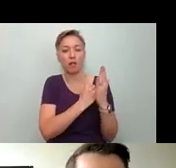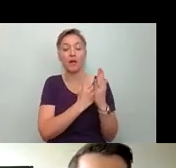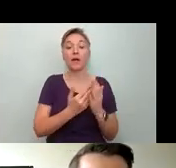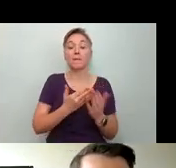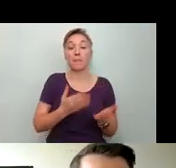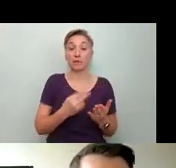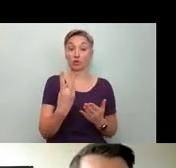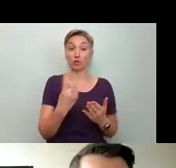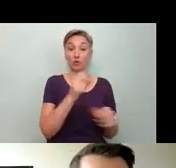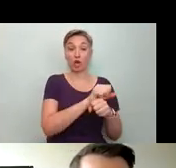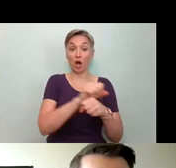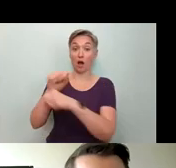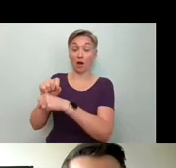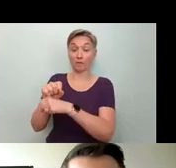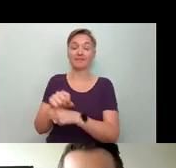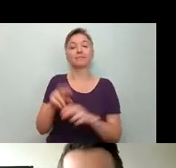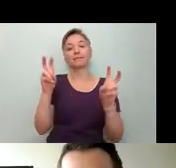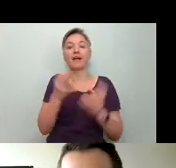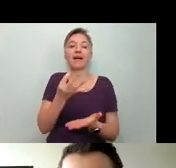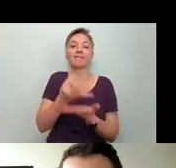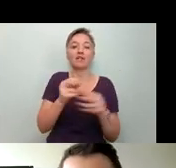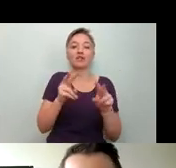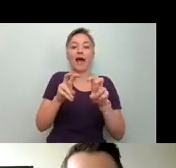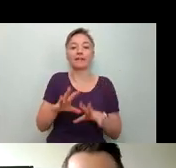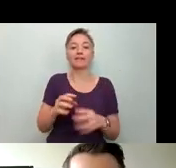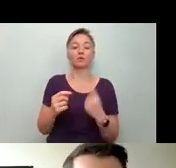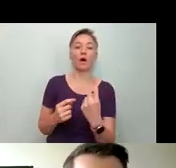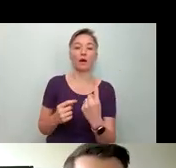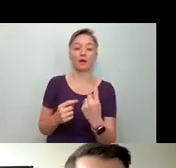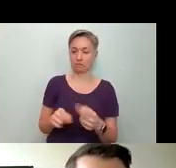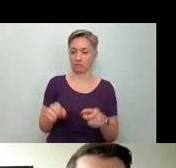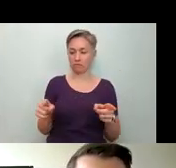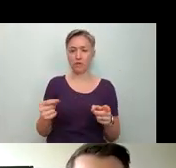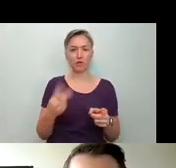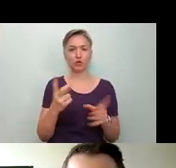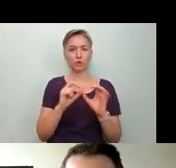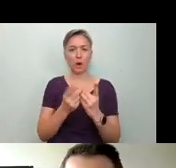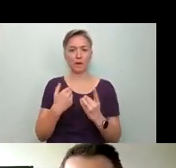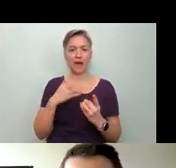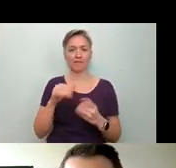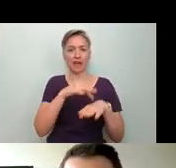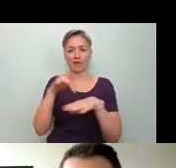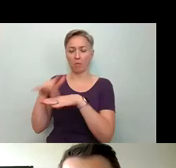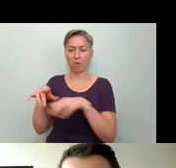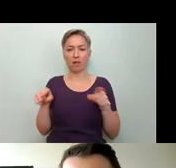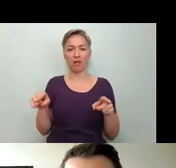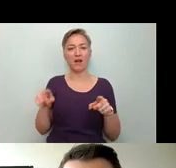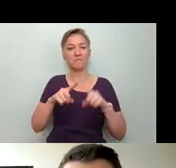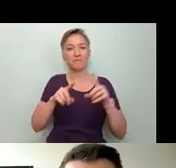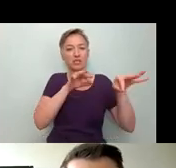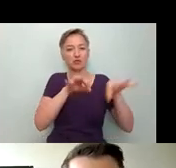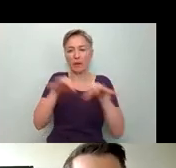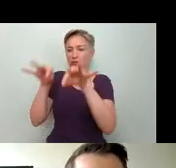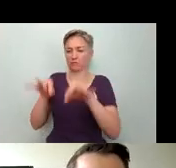one, as an example, in two different departments had incredibly different responsibilities and jobs,